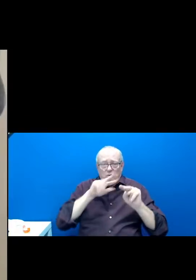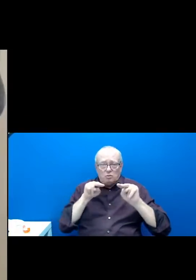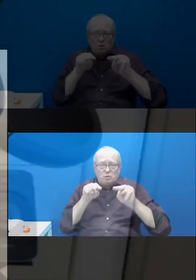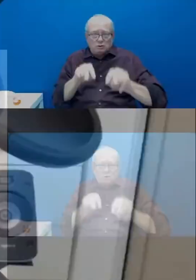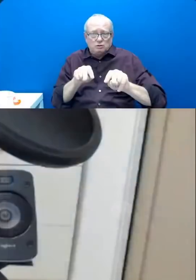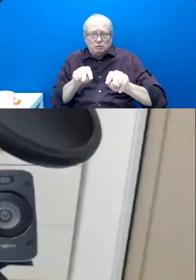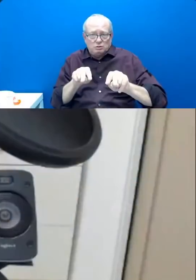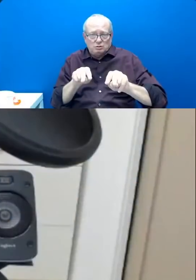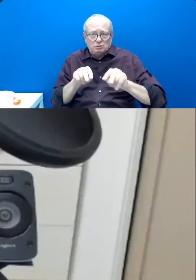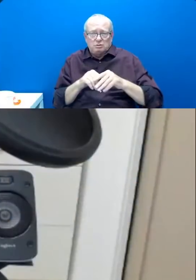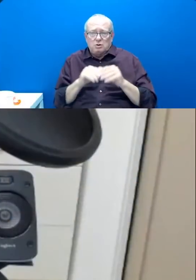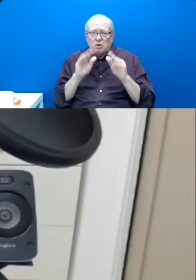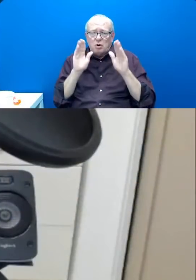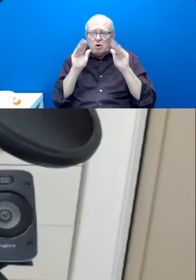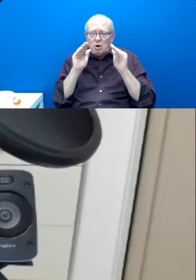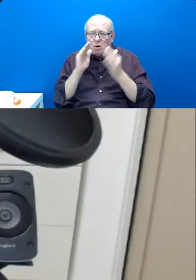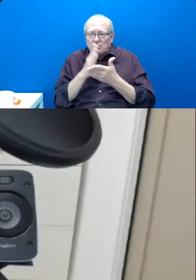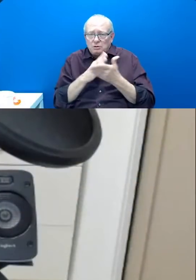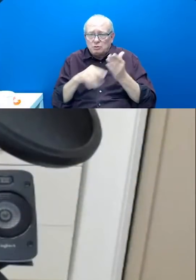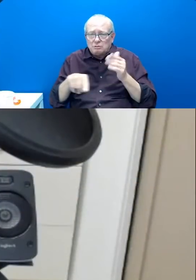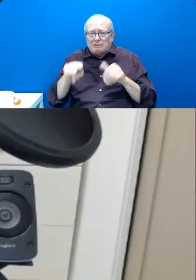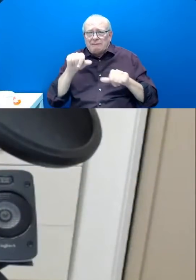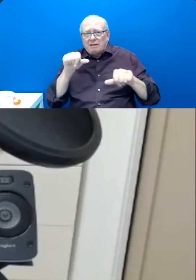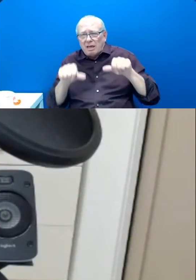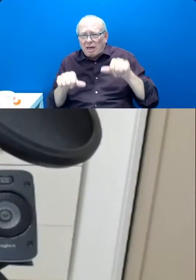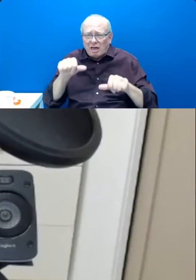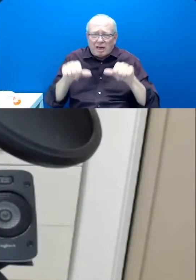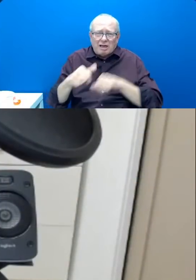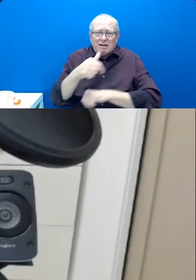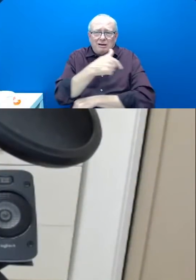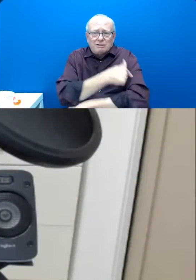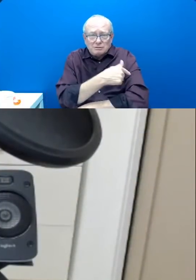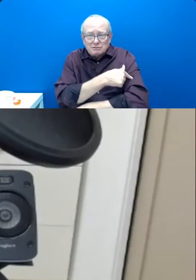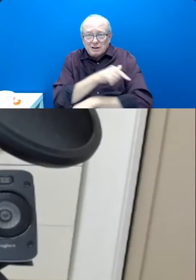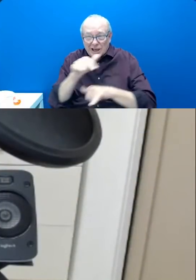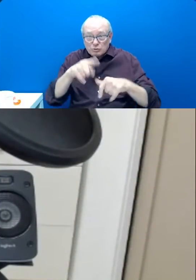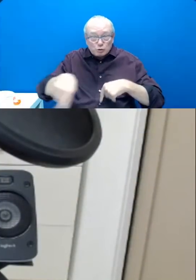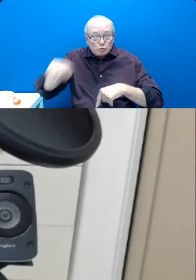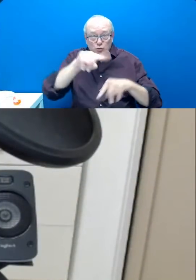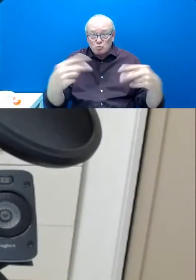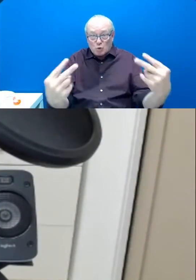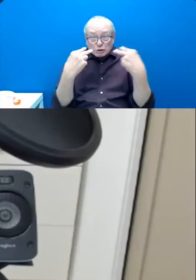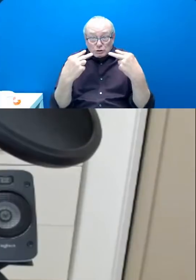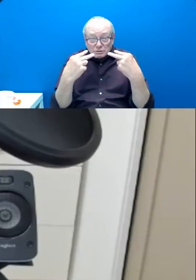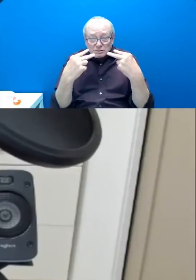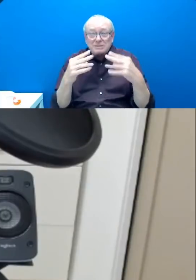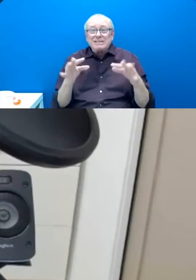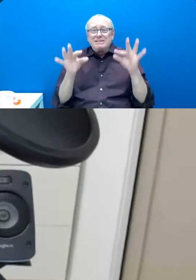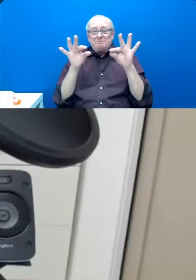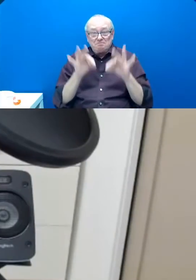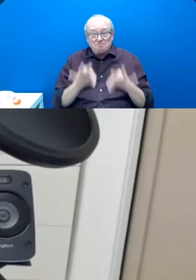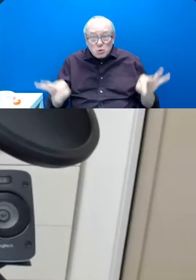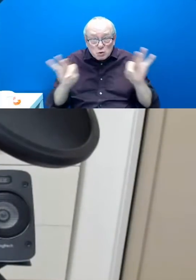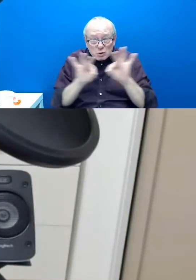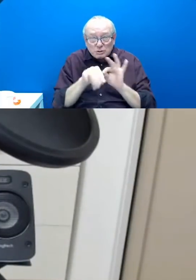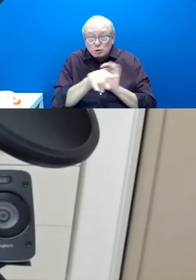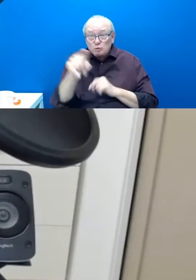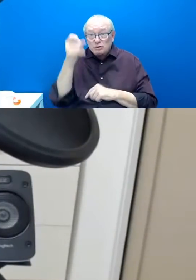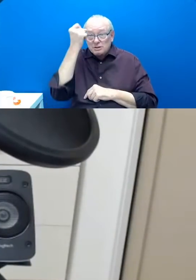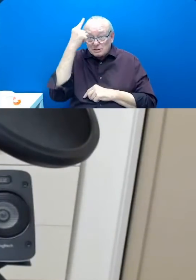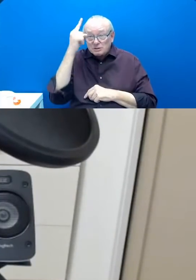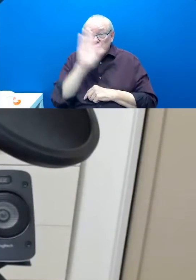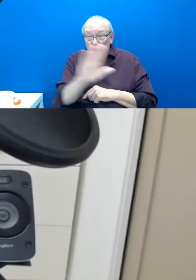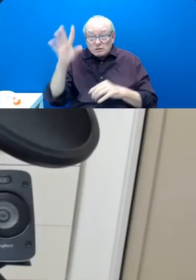there are some vaccine reluctant people that are watching. it's important to understand that your decisions